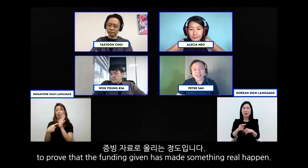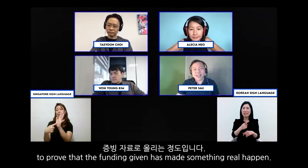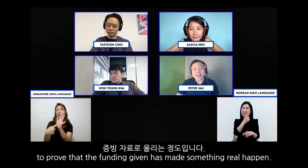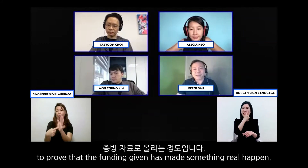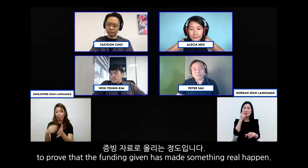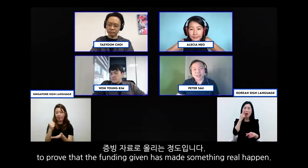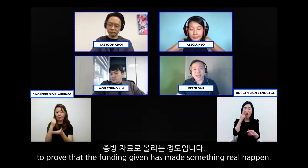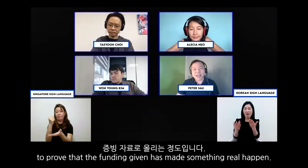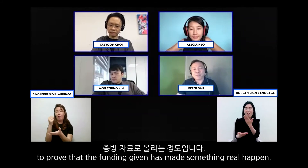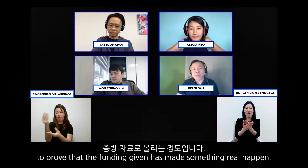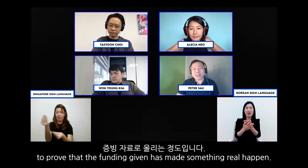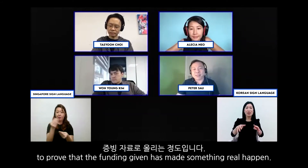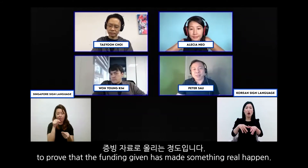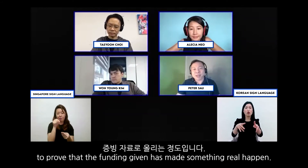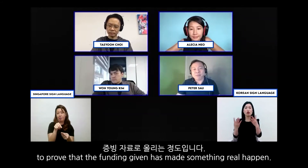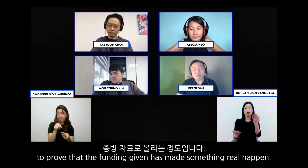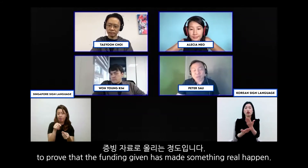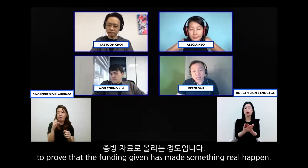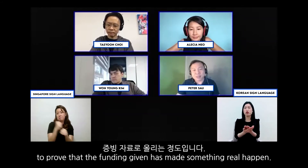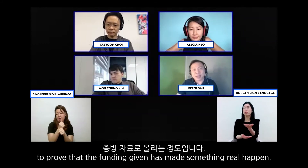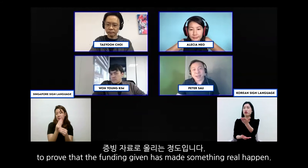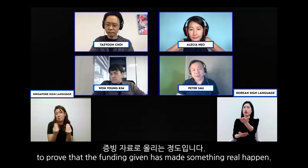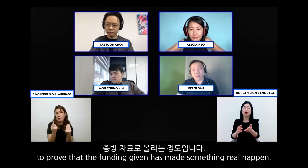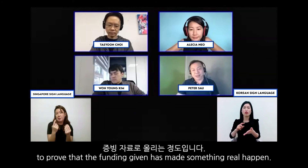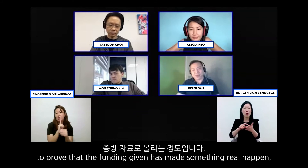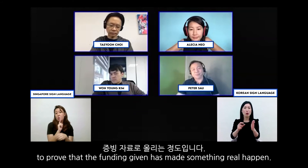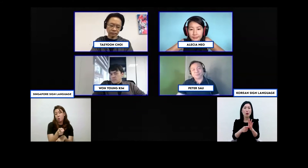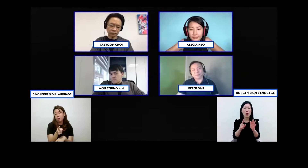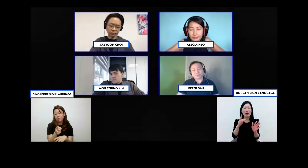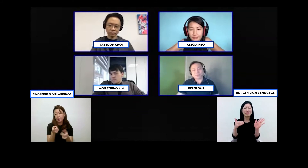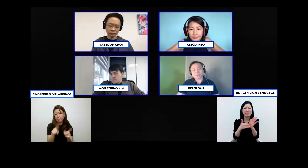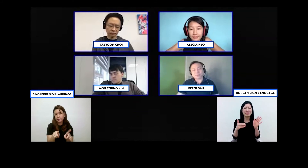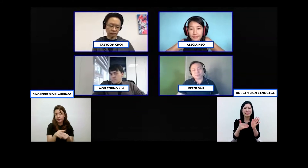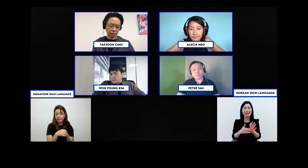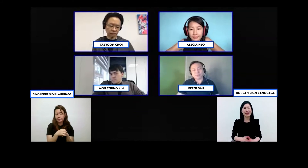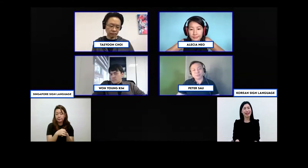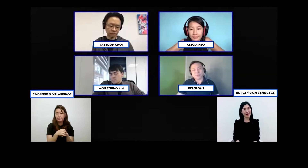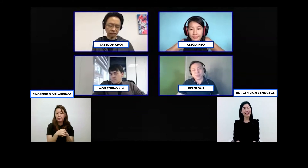given has made something real happen.